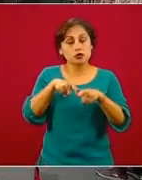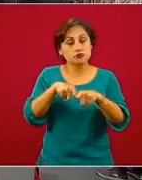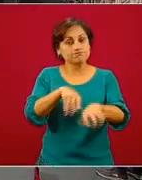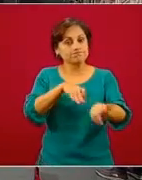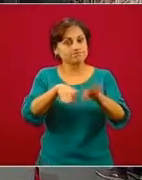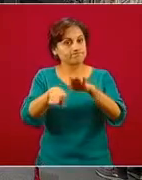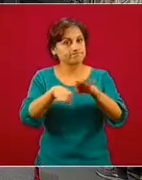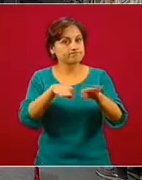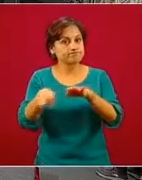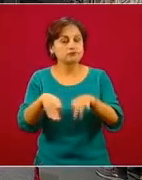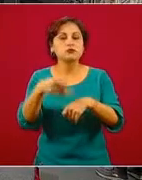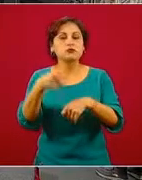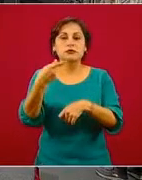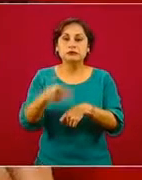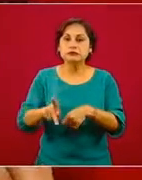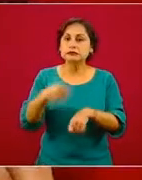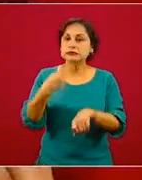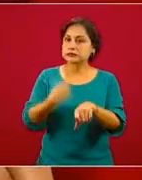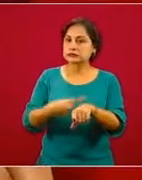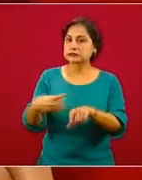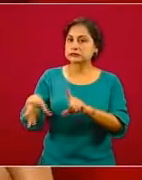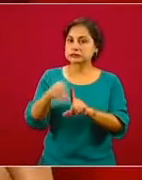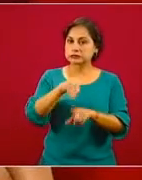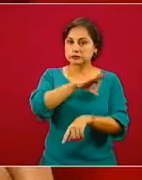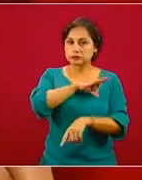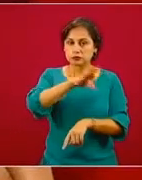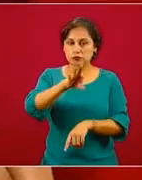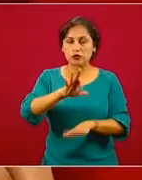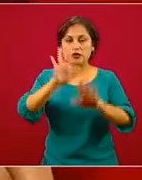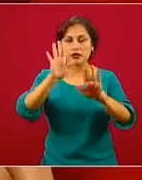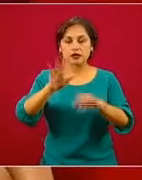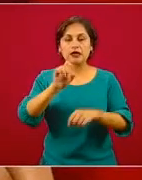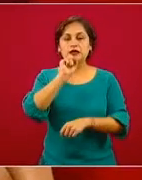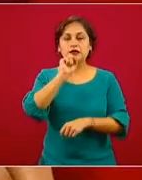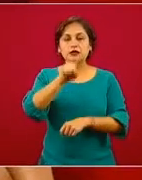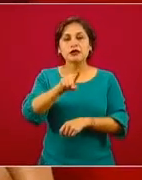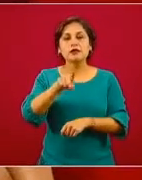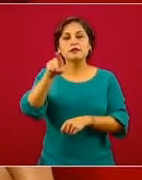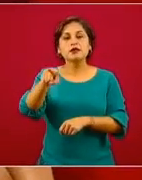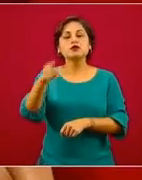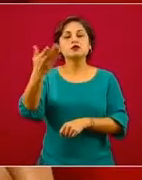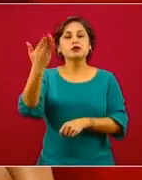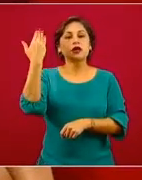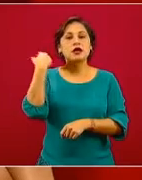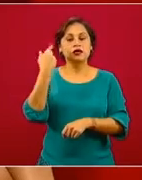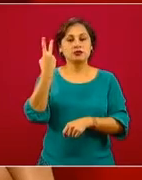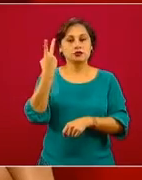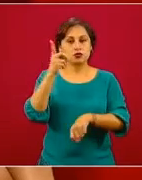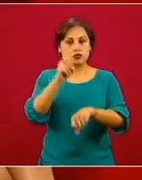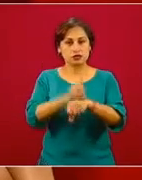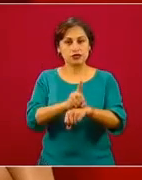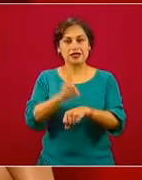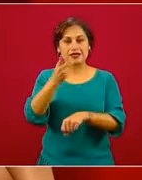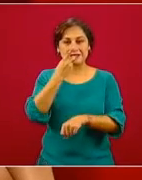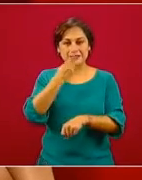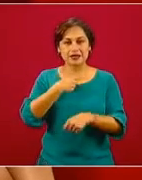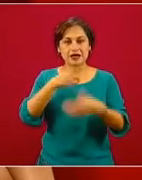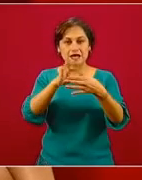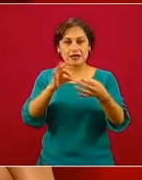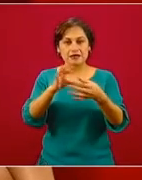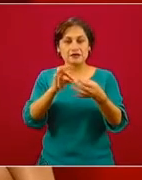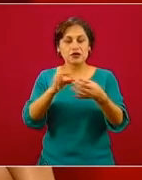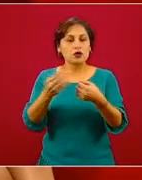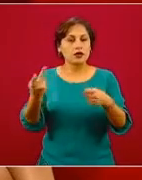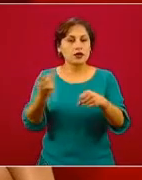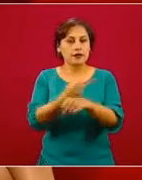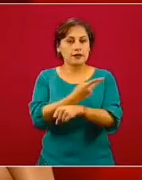as COVID cases, and in general they are exposed. So I don't know if you could talk about the